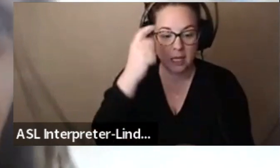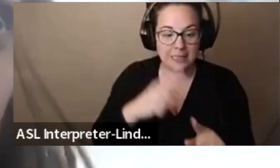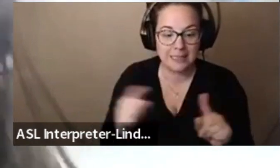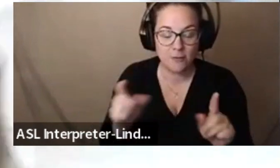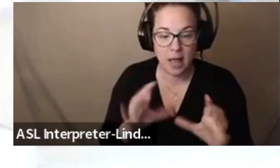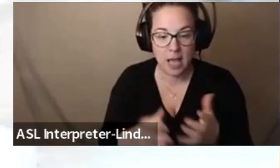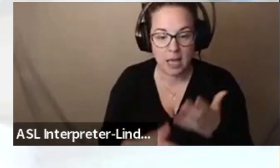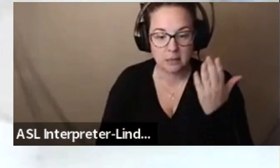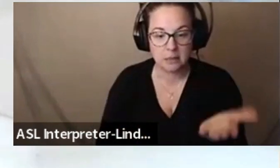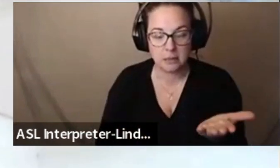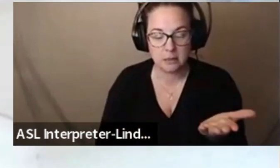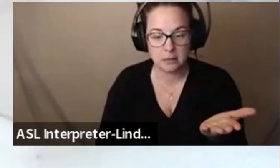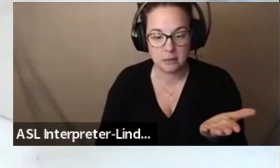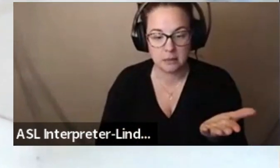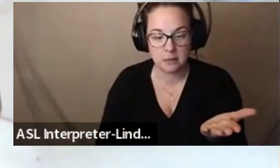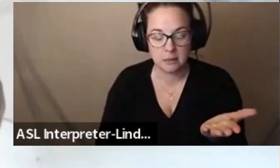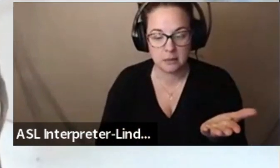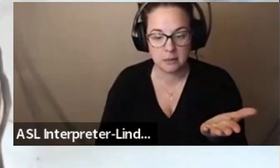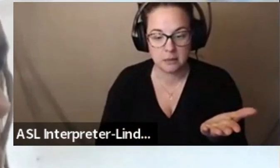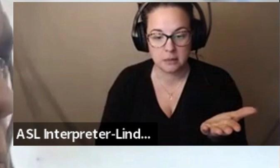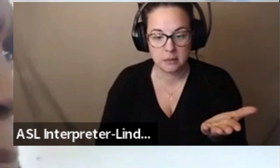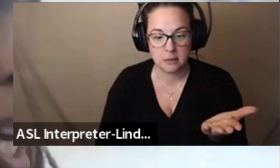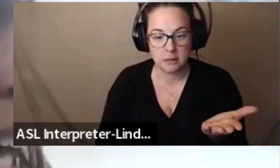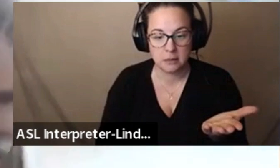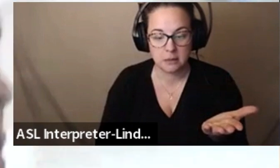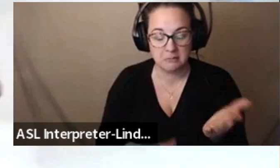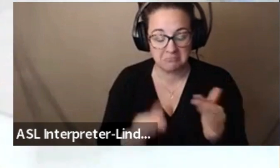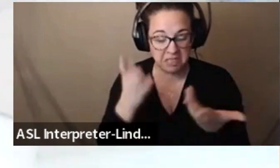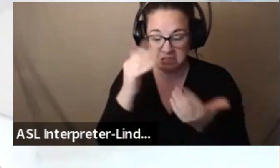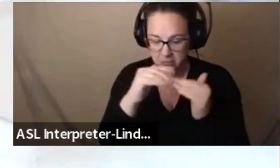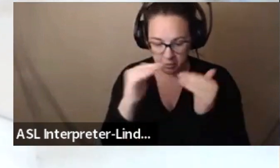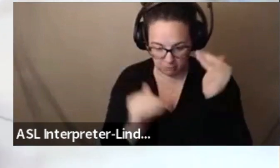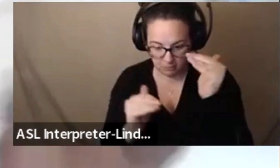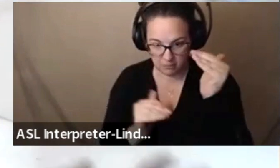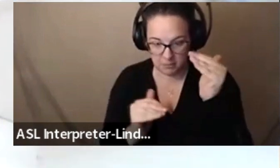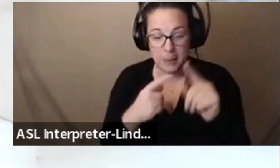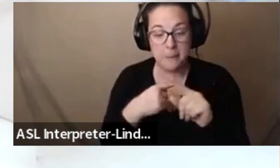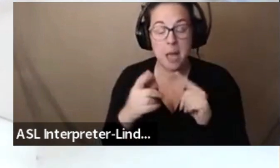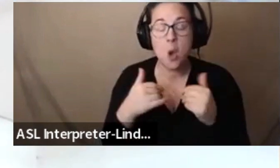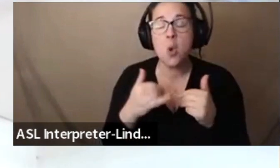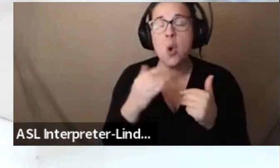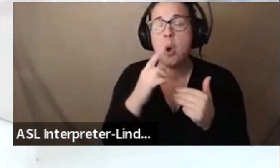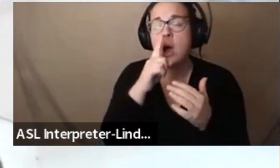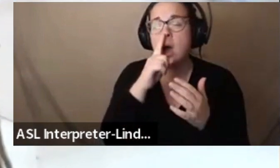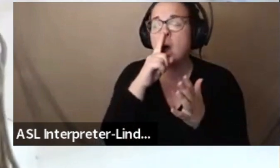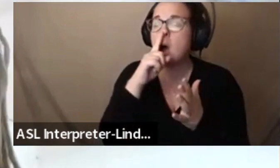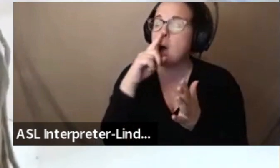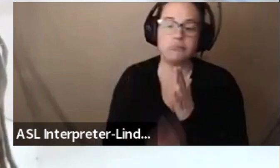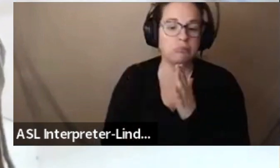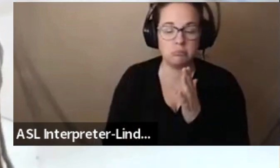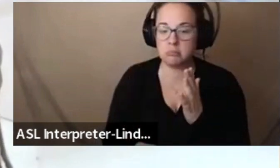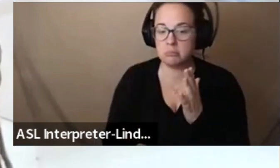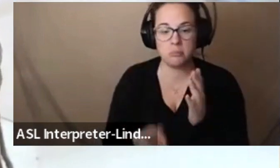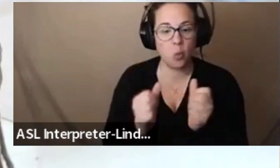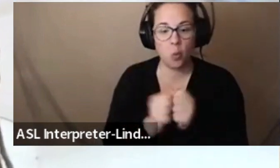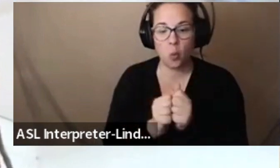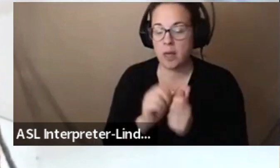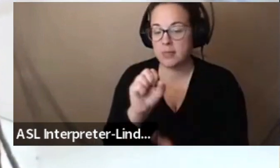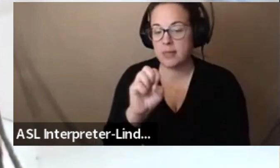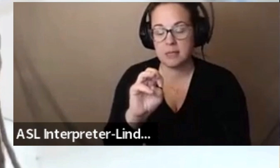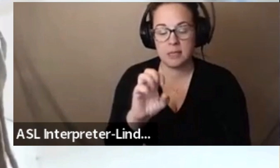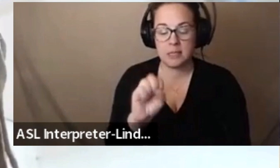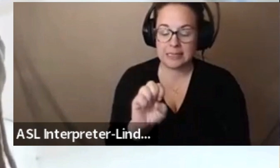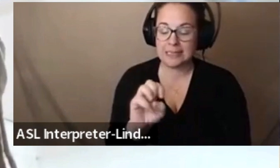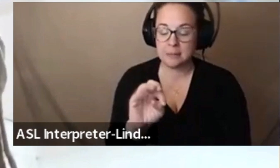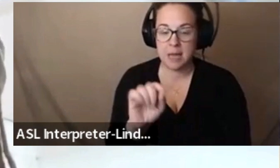it's a different class. He's a ship captain, right? And then but he is like falling head over heels with Sebastian, and